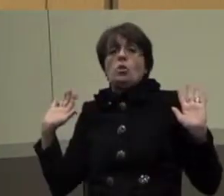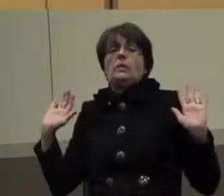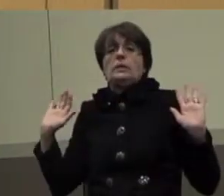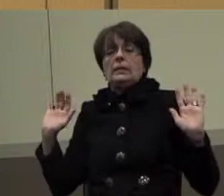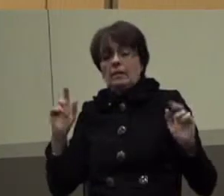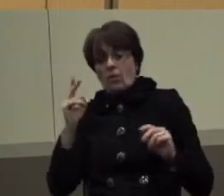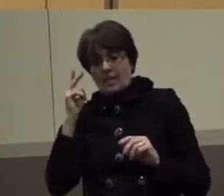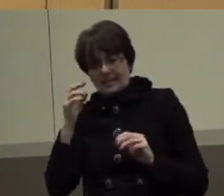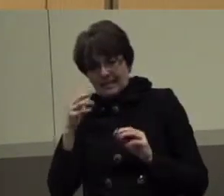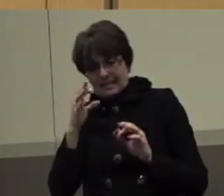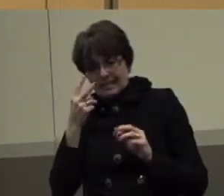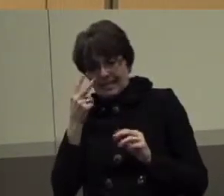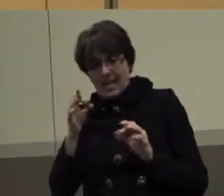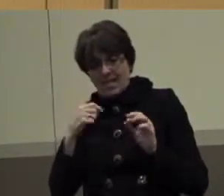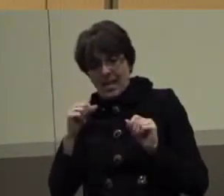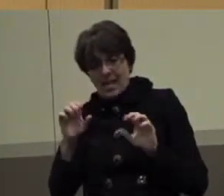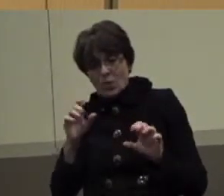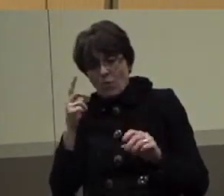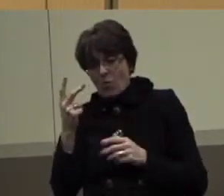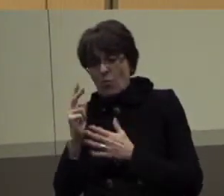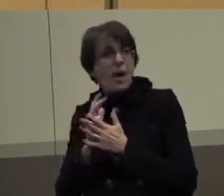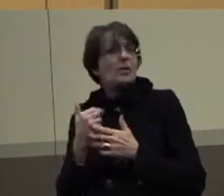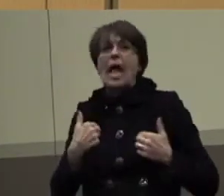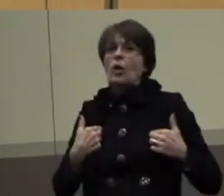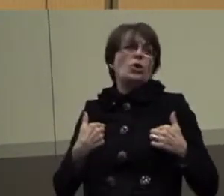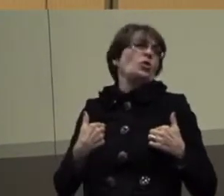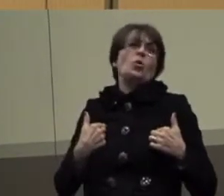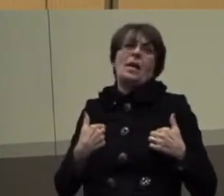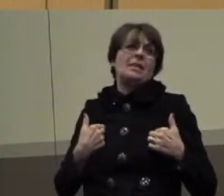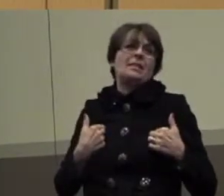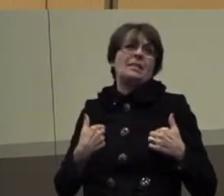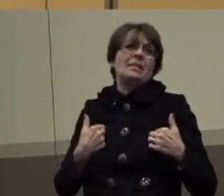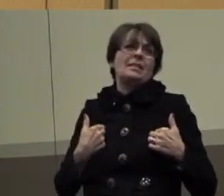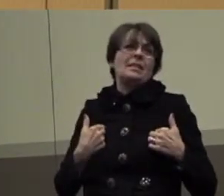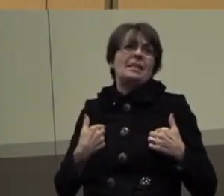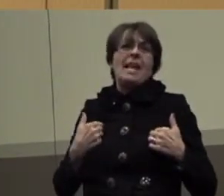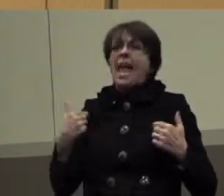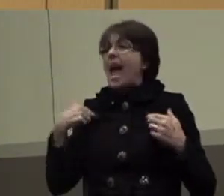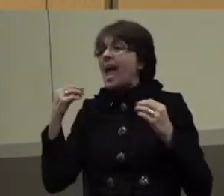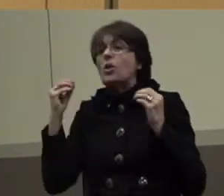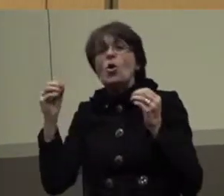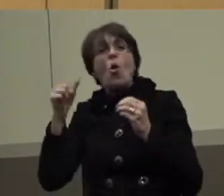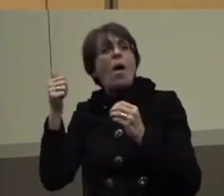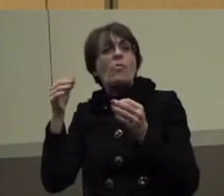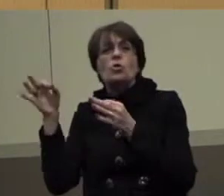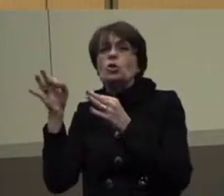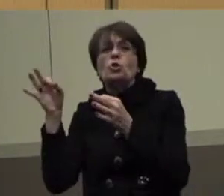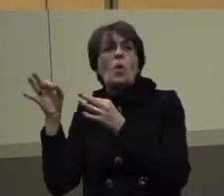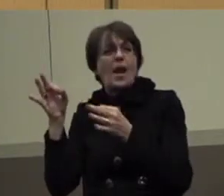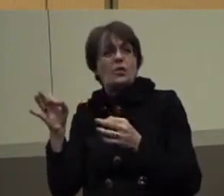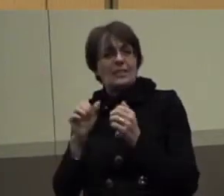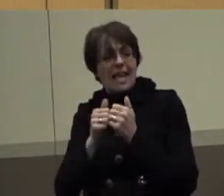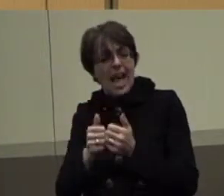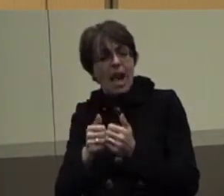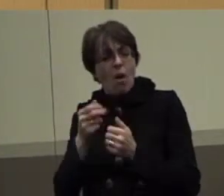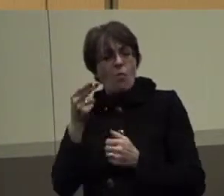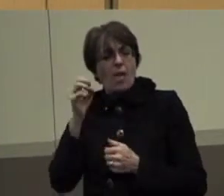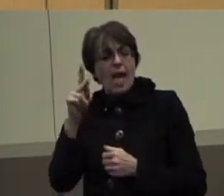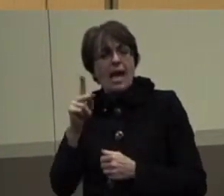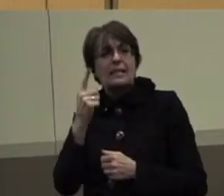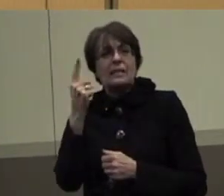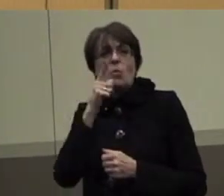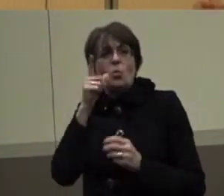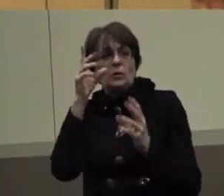see if I can do this for 3 hours. Folks, I couldn't do it, and I had nothing to distract me. So how the heck could somebody who's teaching keep